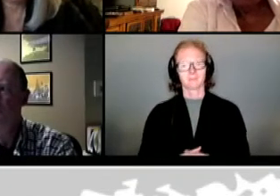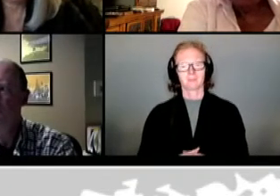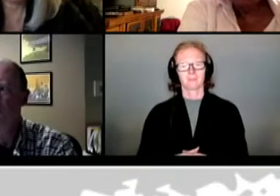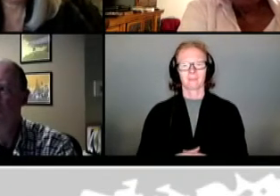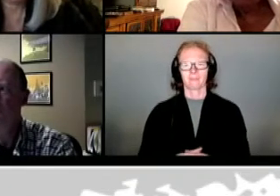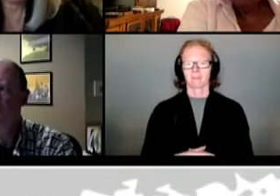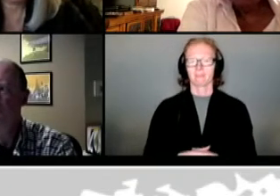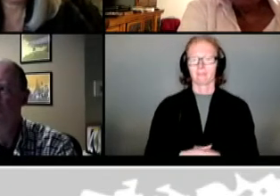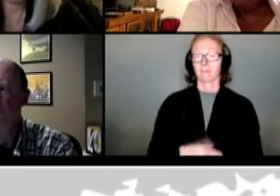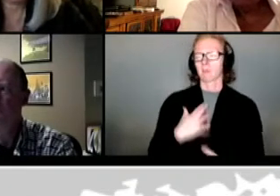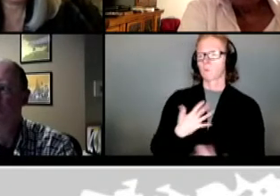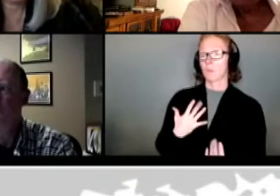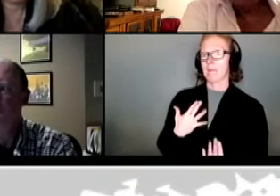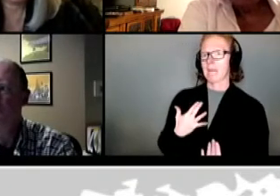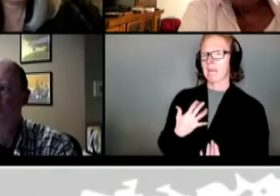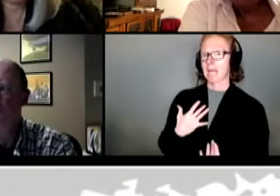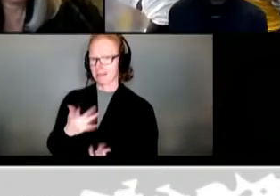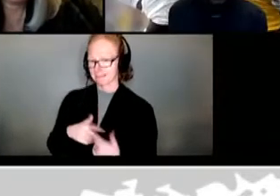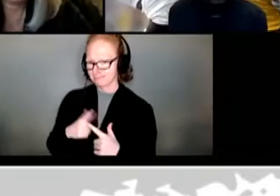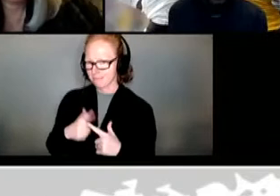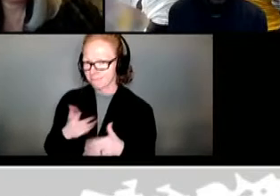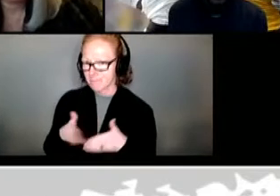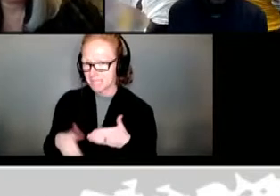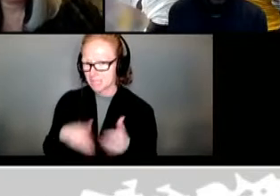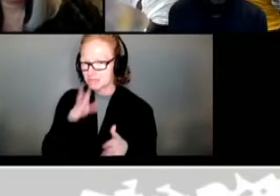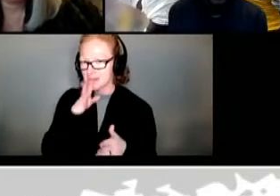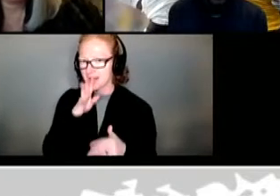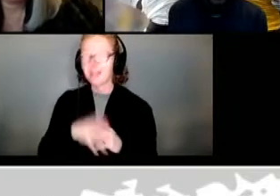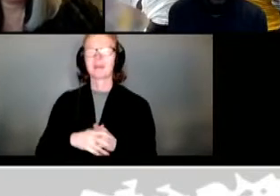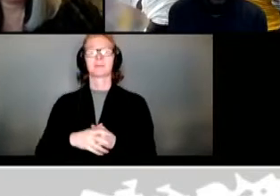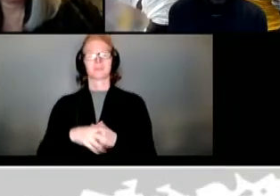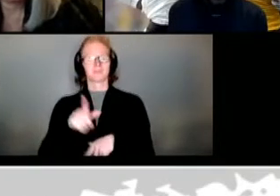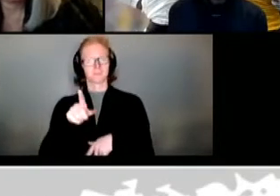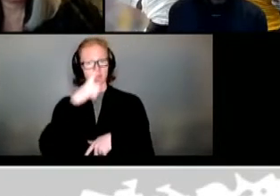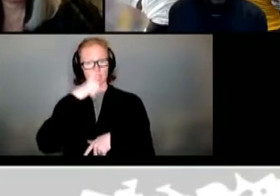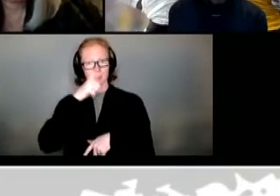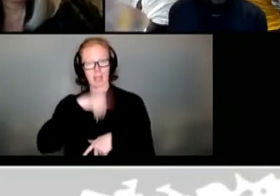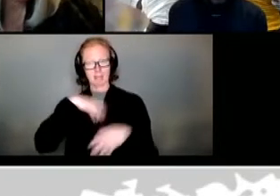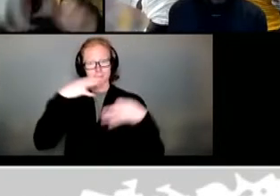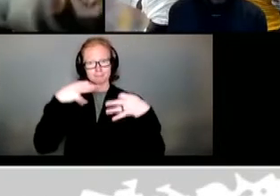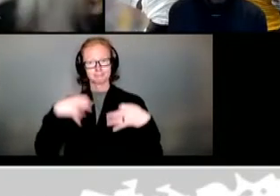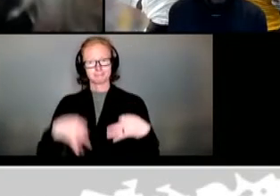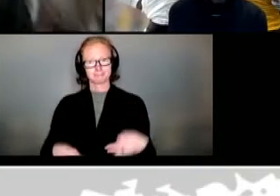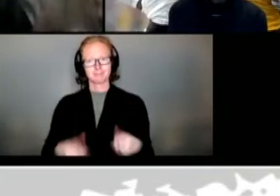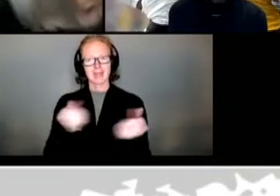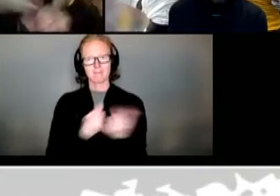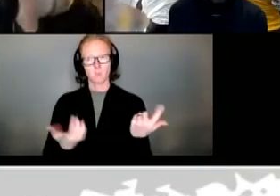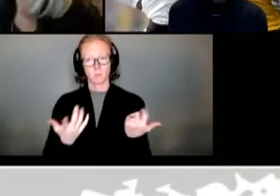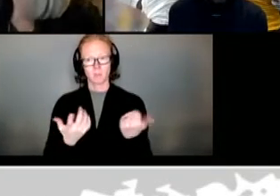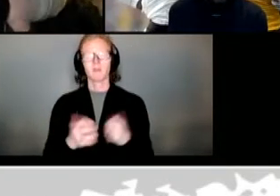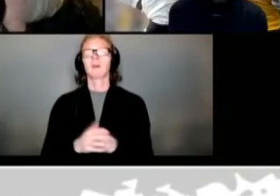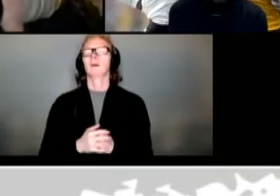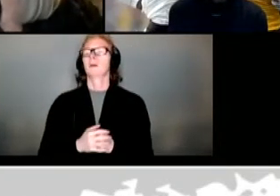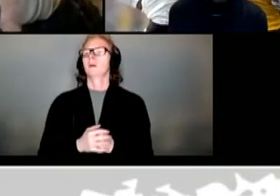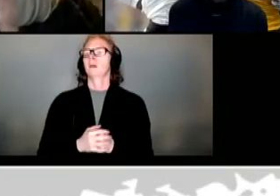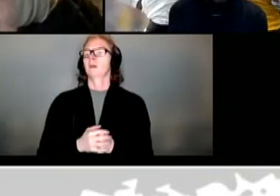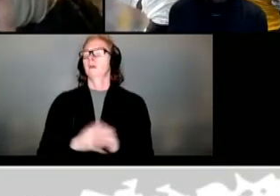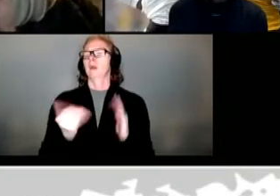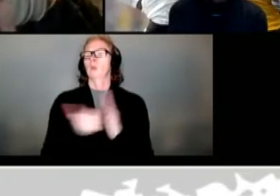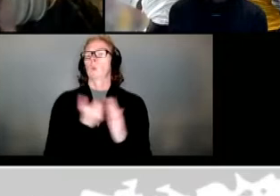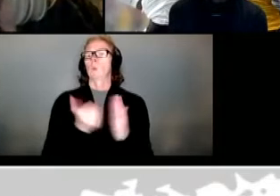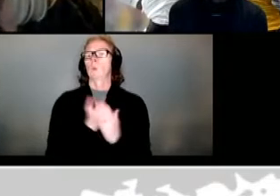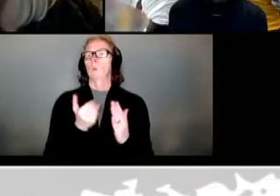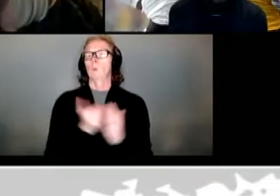I was going to wait till you were done, but I was hoping you'd be able to explain to the group what our new